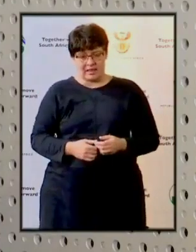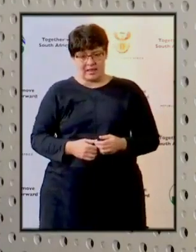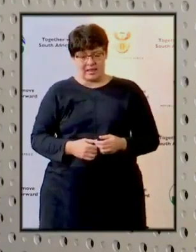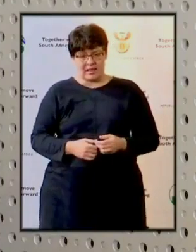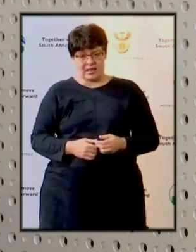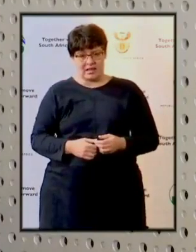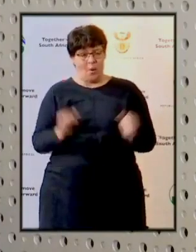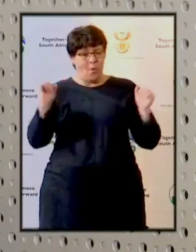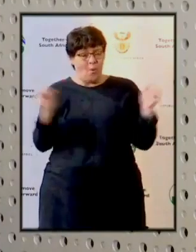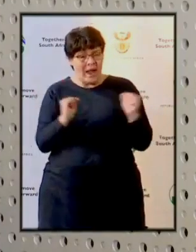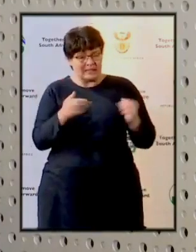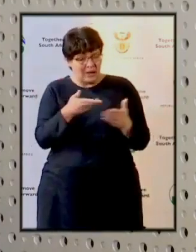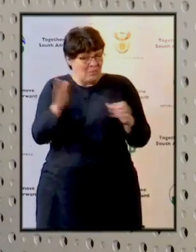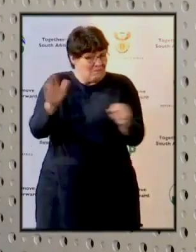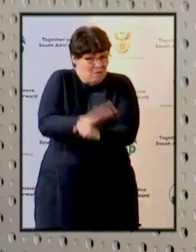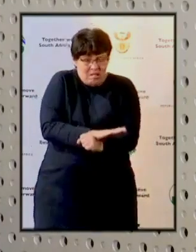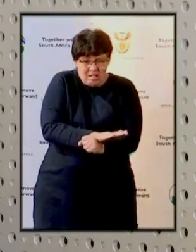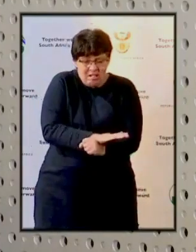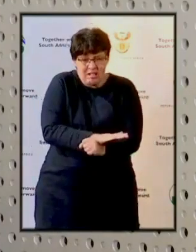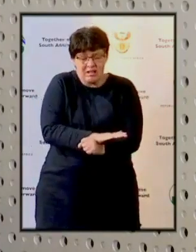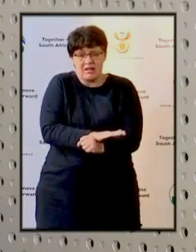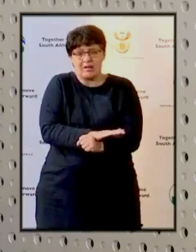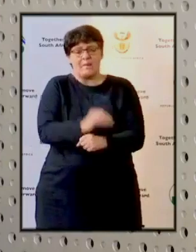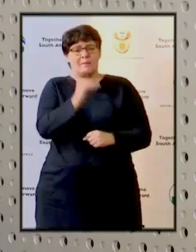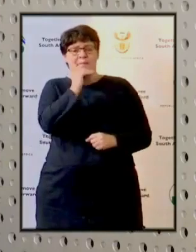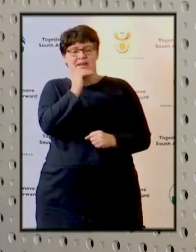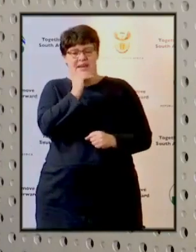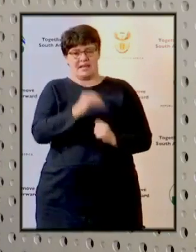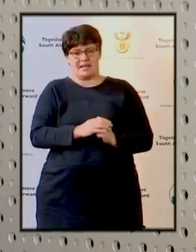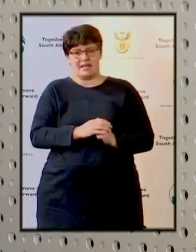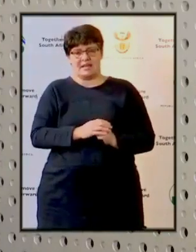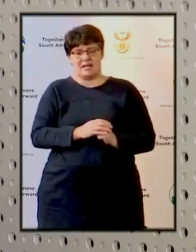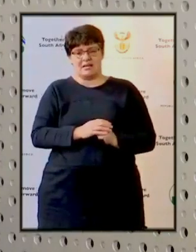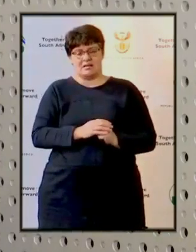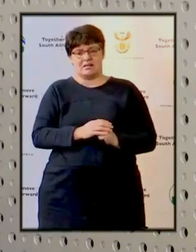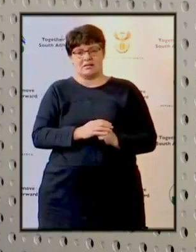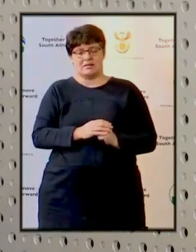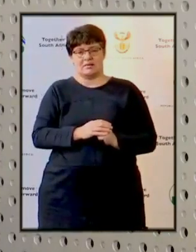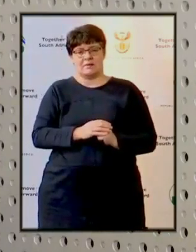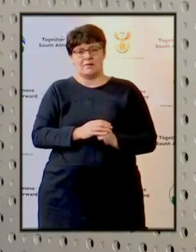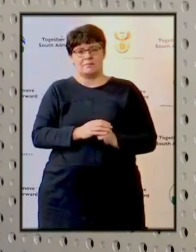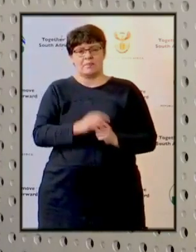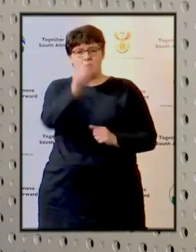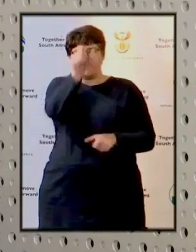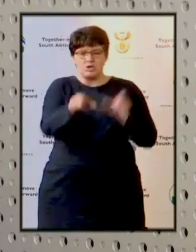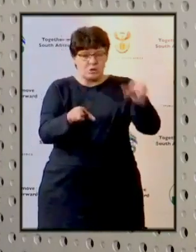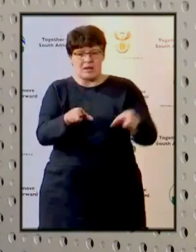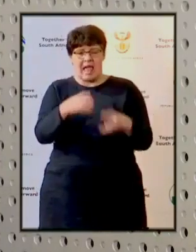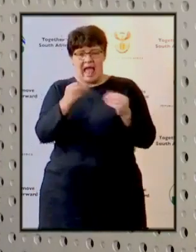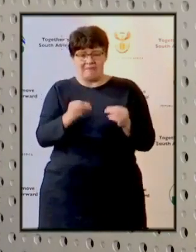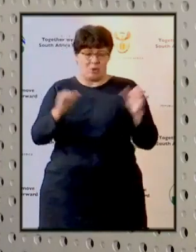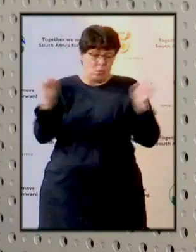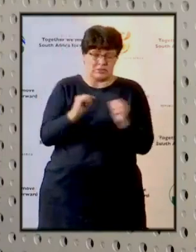winter, not only do you have all the challenges that people need to contend with in